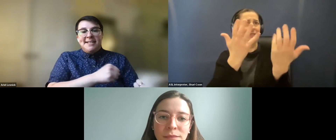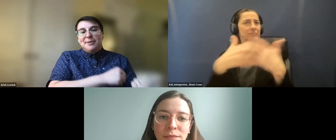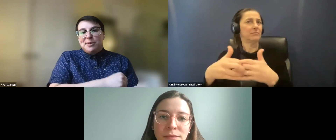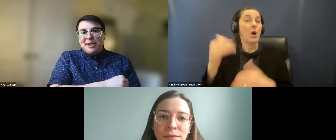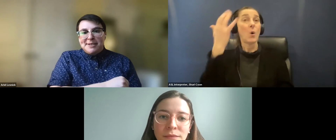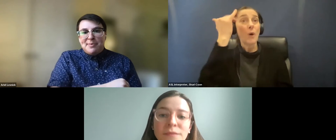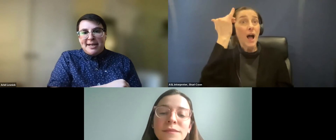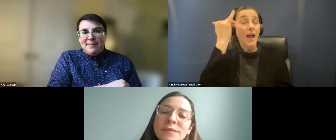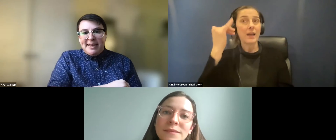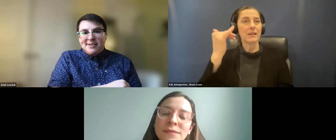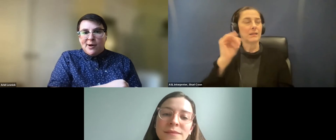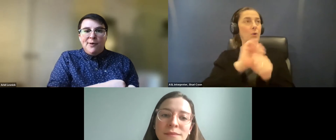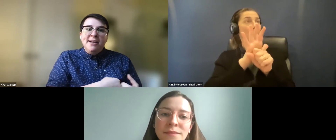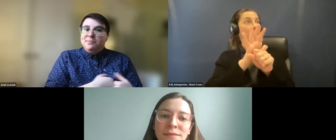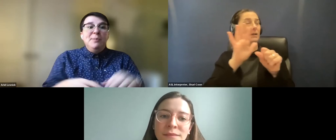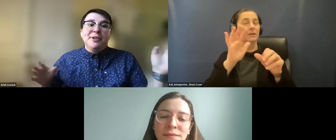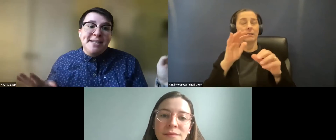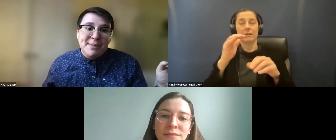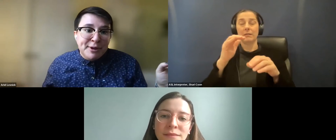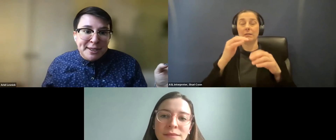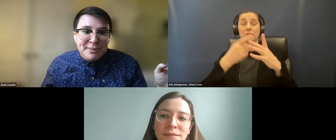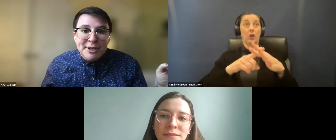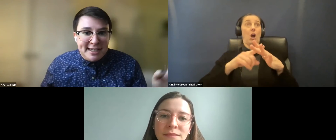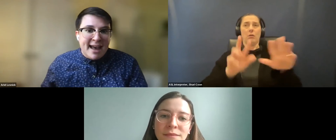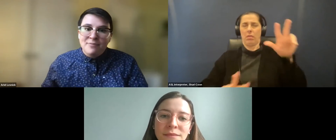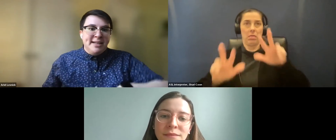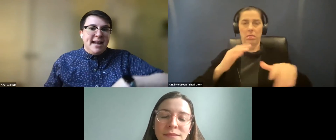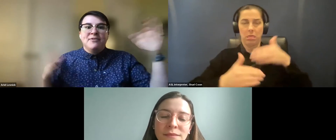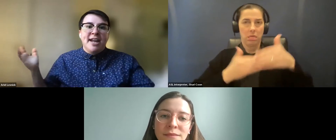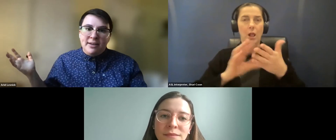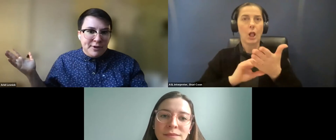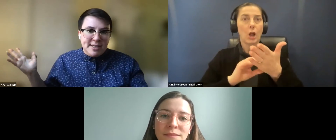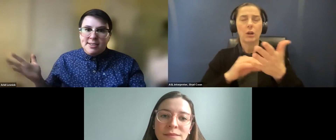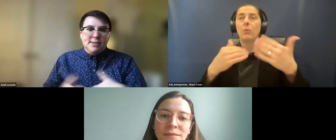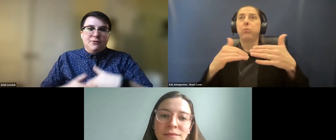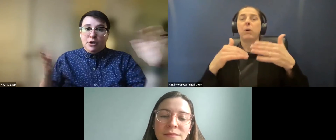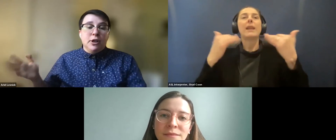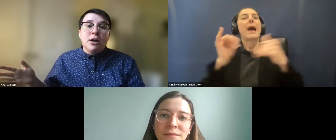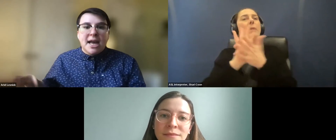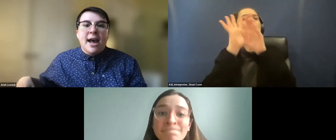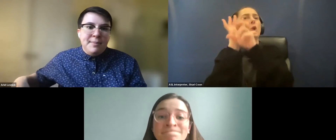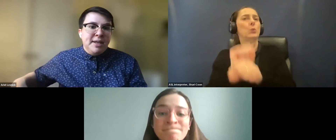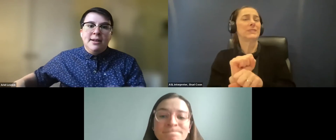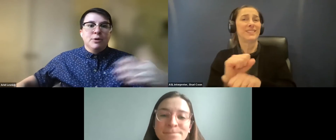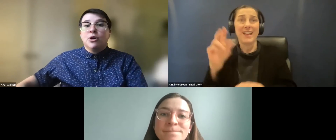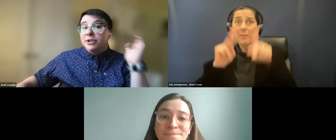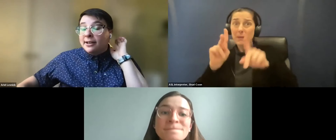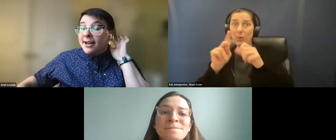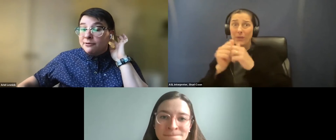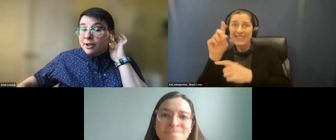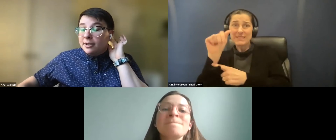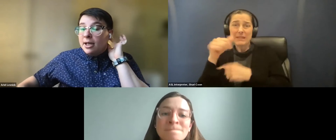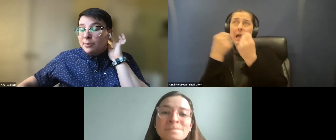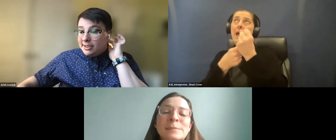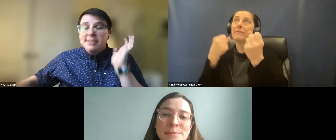to these things because of the pandemic. So people in the disability community have been advocating for this for a long time, and they were told at a